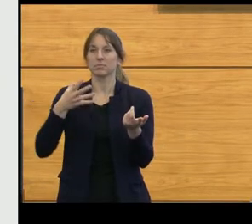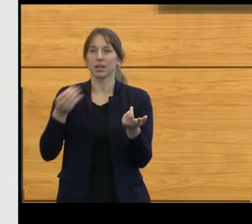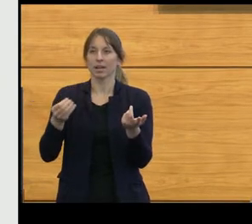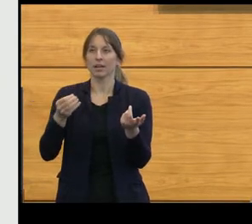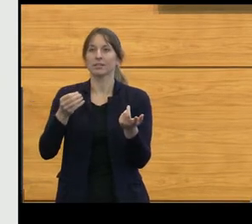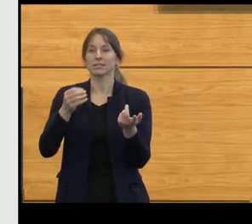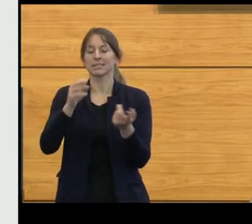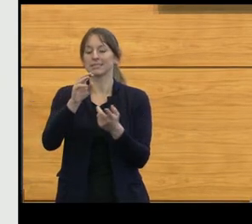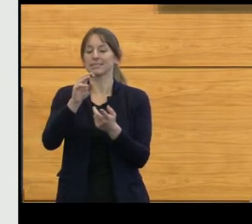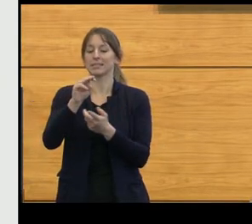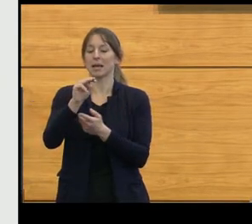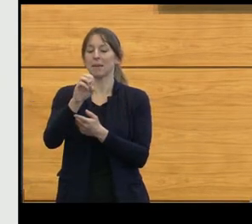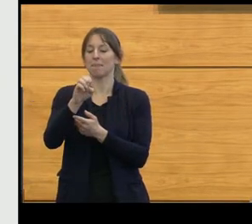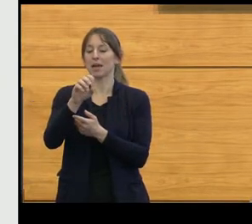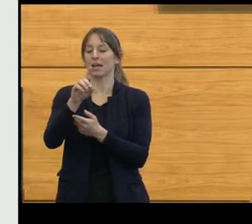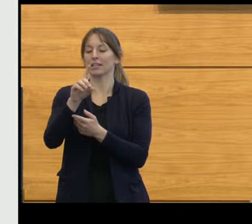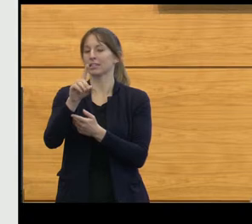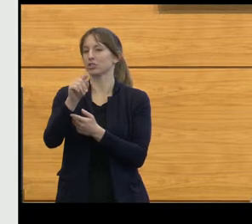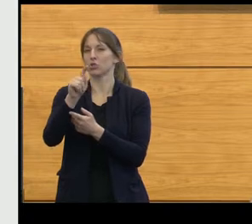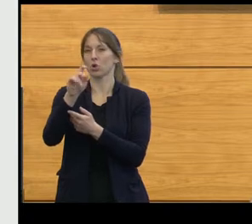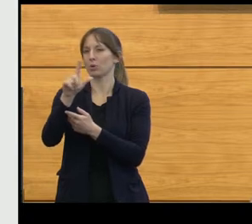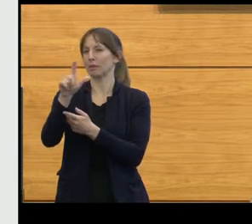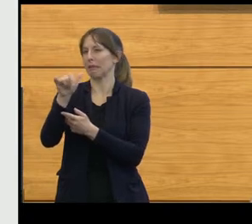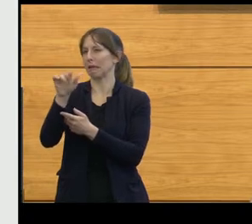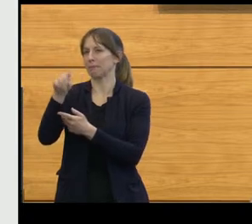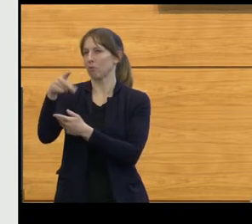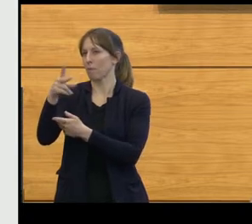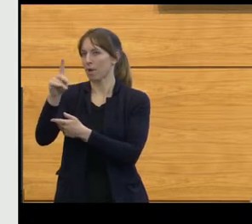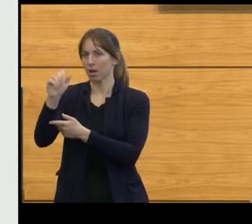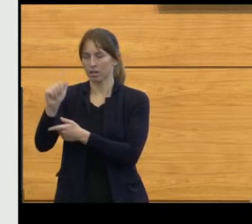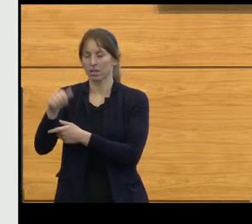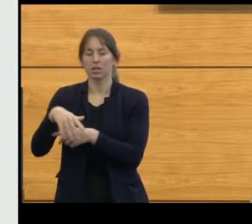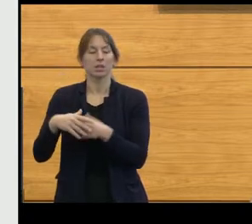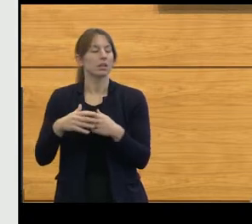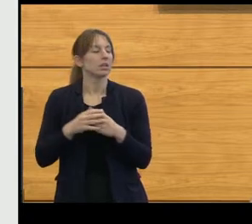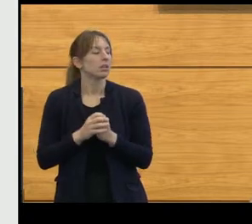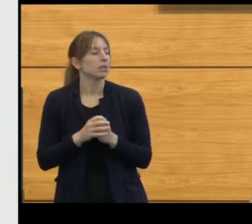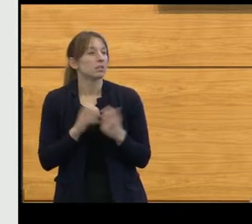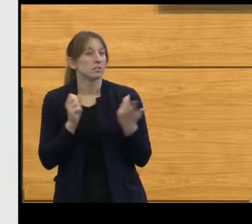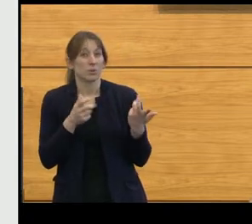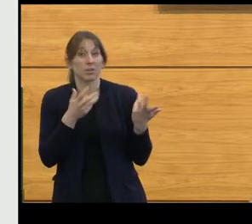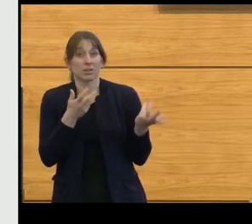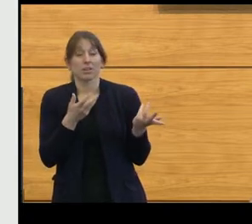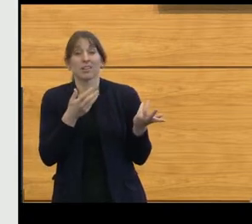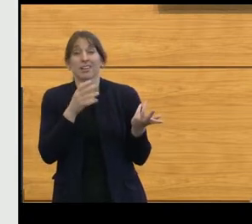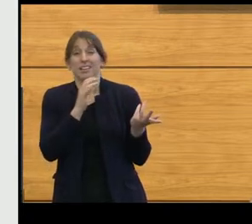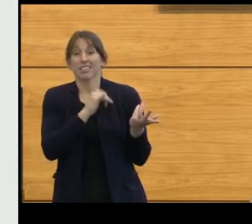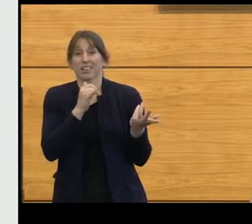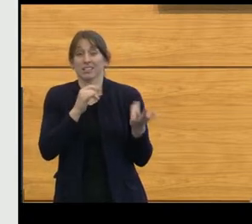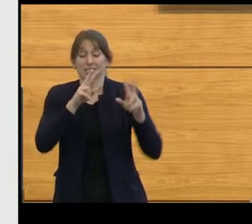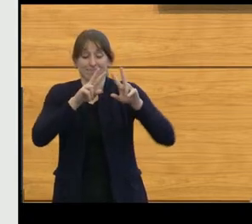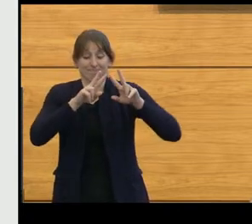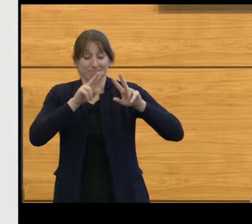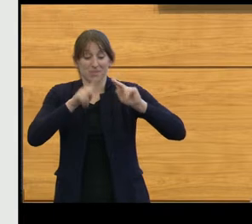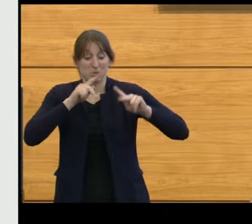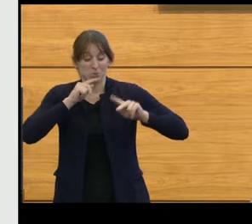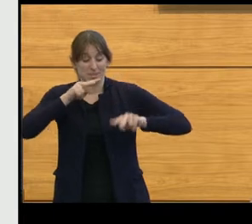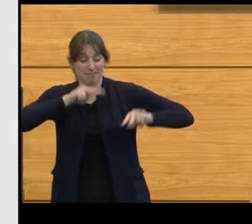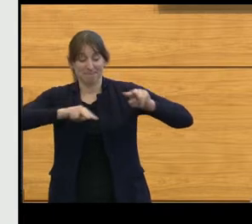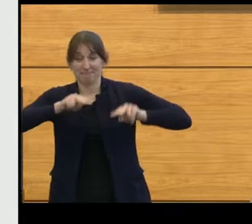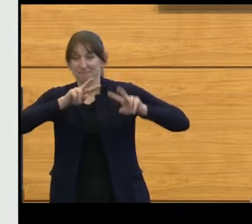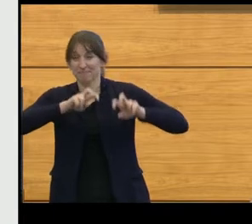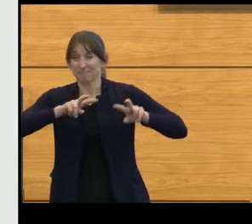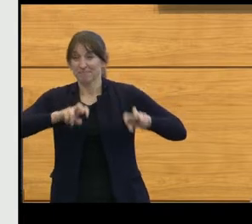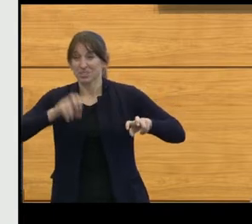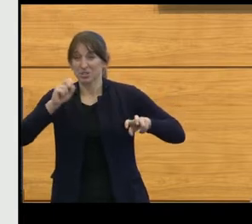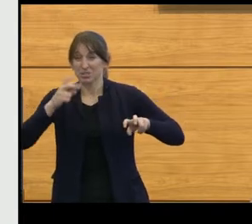medulloblastoma. And years ago, this is how we looked at these tumors. This is a histologic examination of it, H&E staining, in which we saw